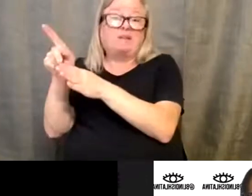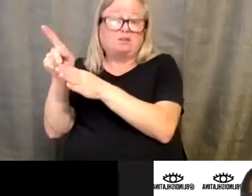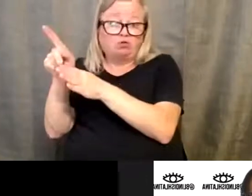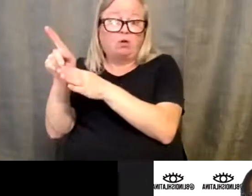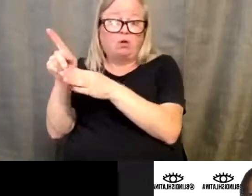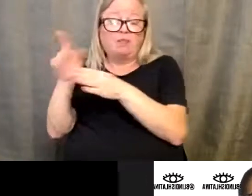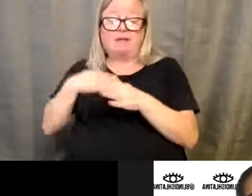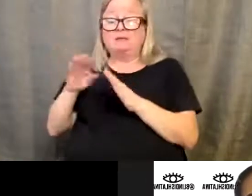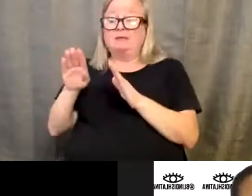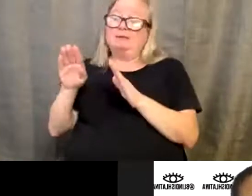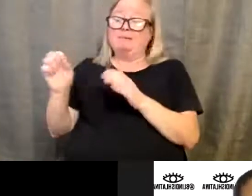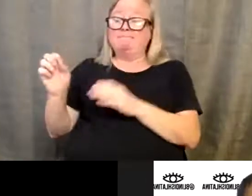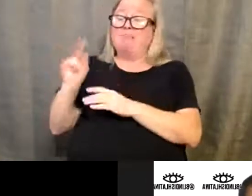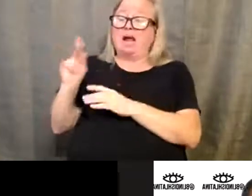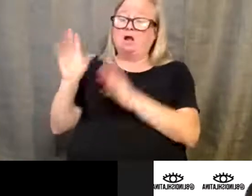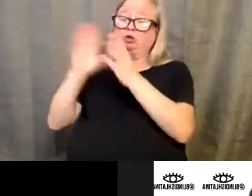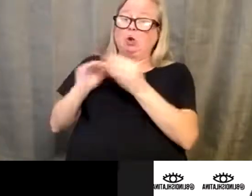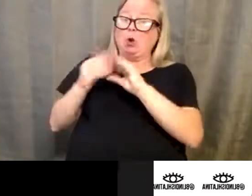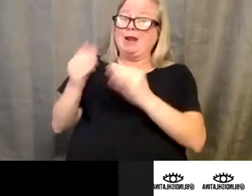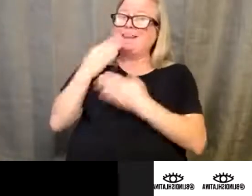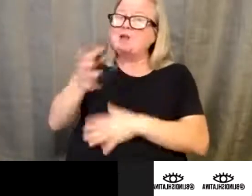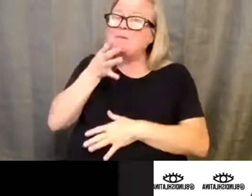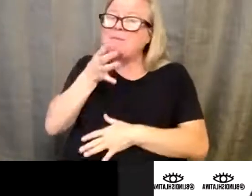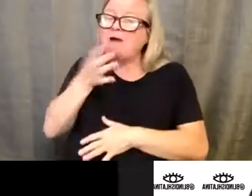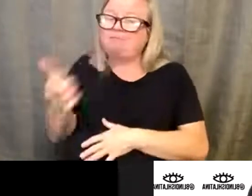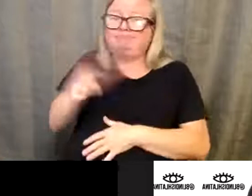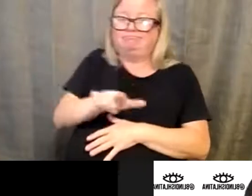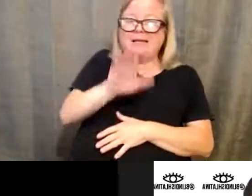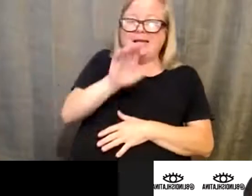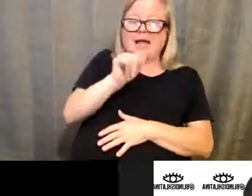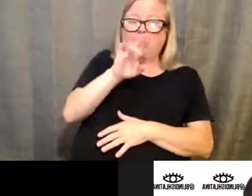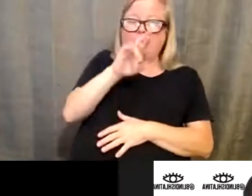whole movement. Thanks, Mommy. Katarina.